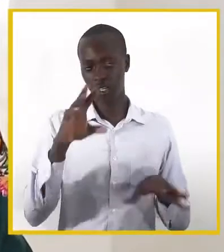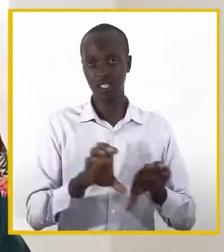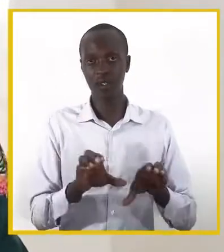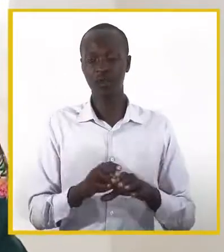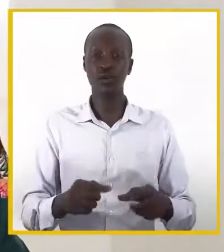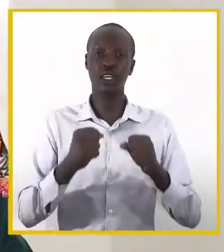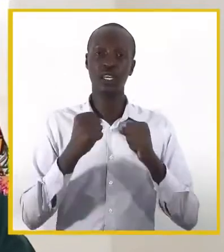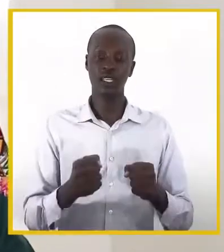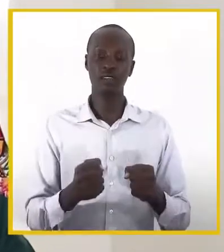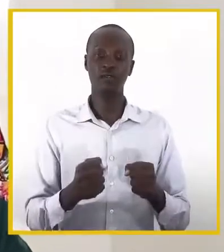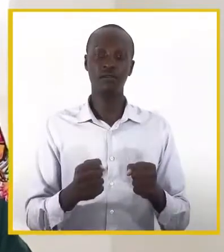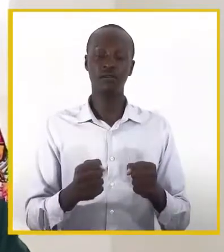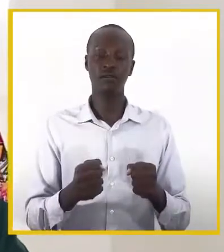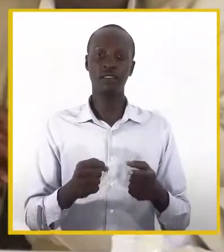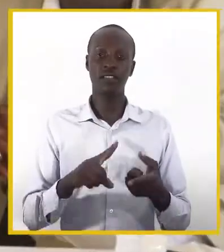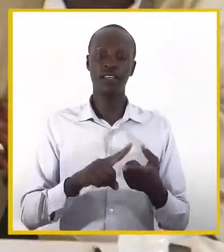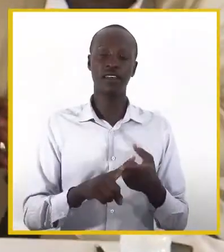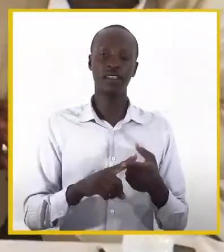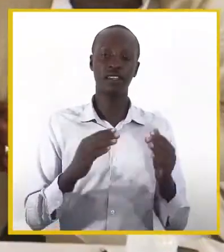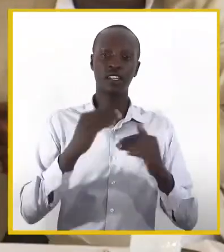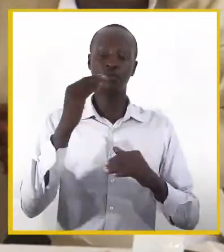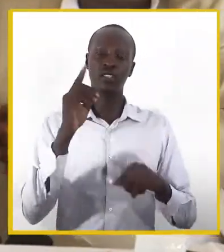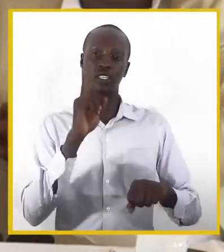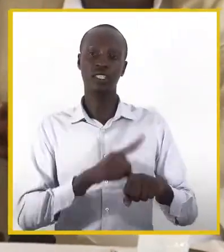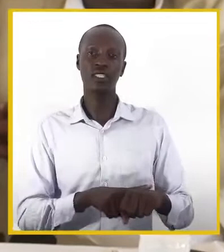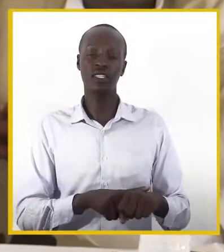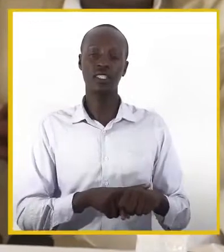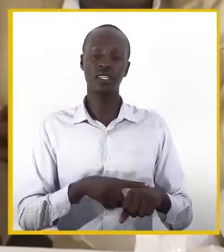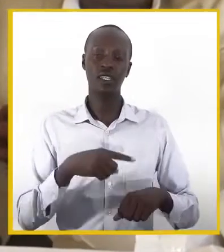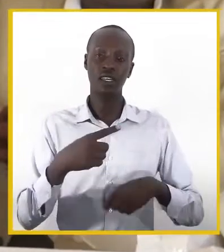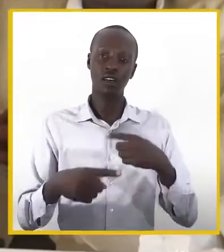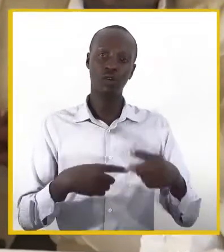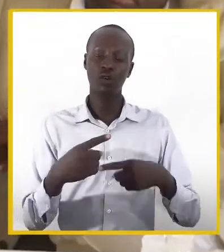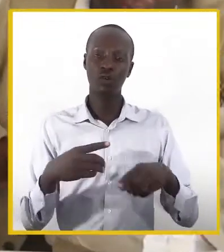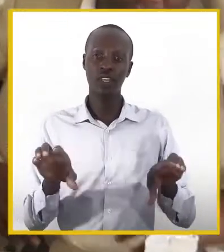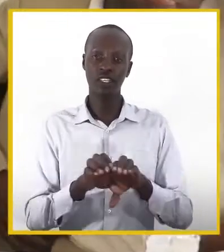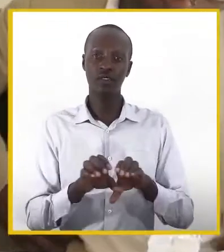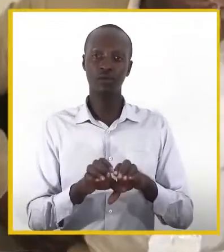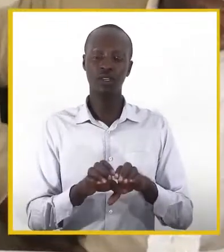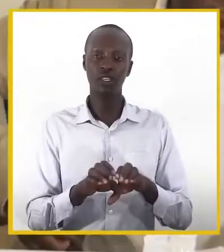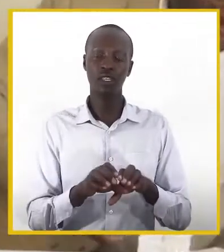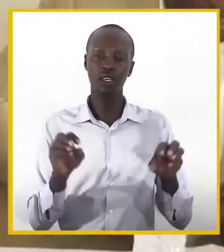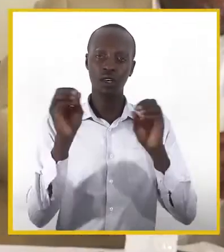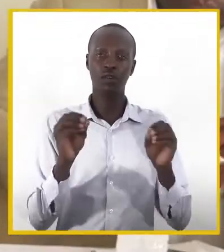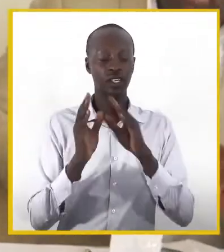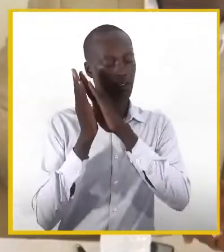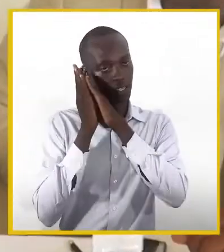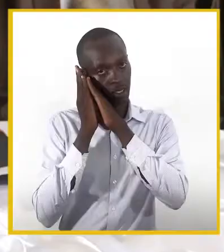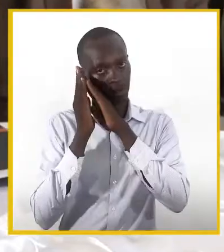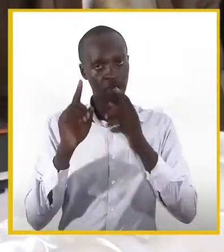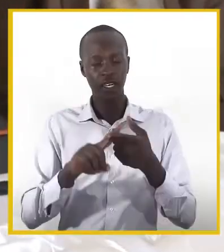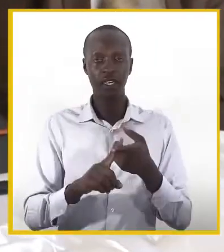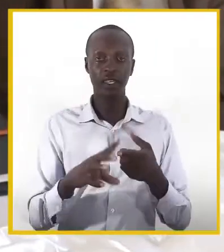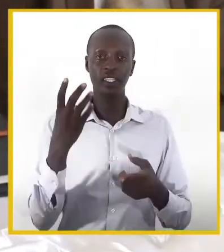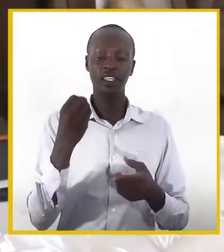a police officer, as most of the time spent is of sleepless nights, pondering strategies